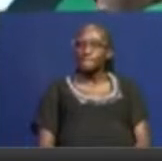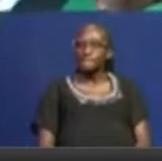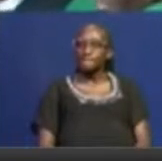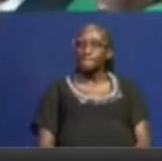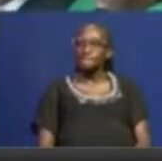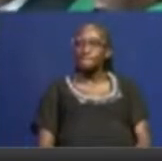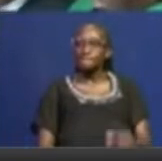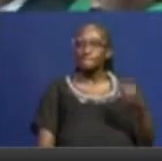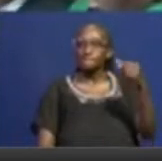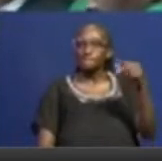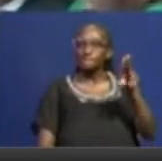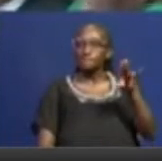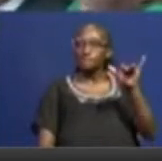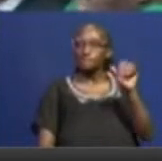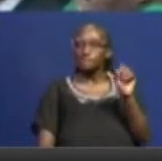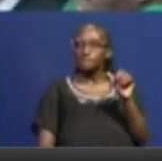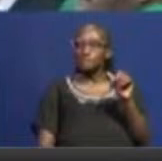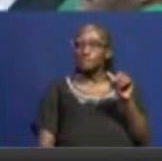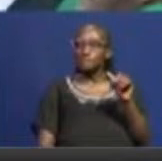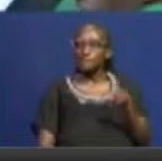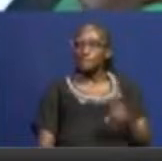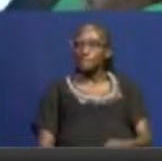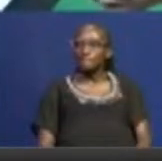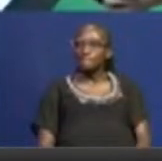Moyale Guyo Wako Jalesa.